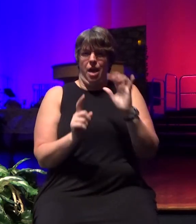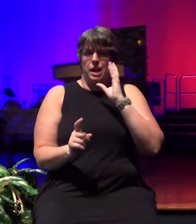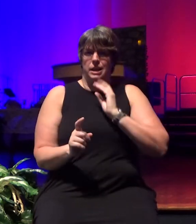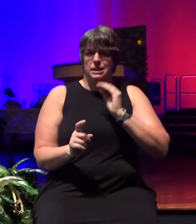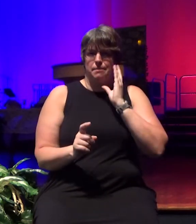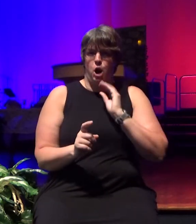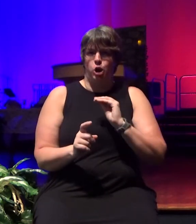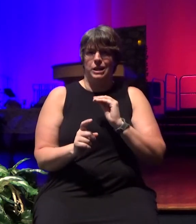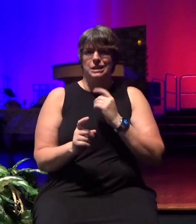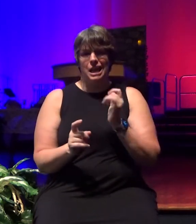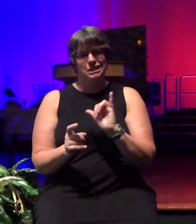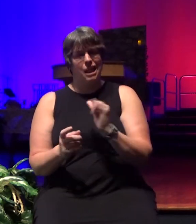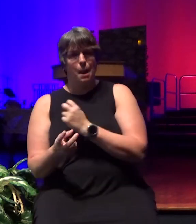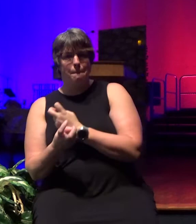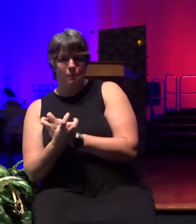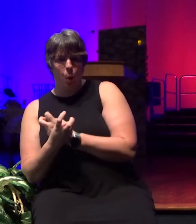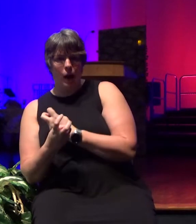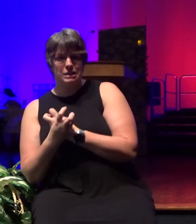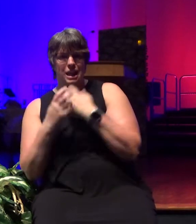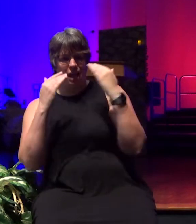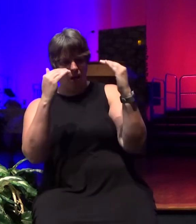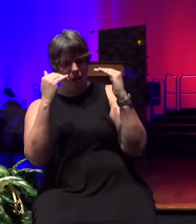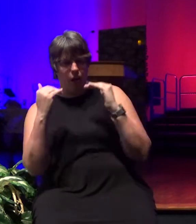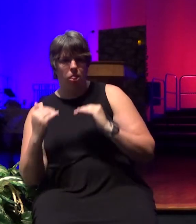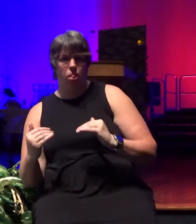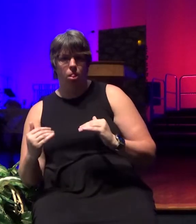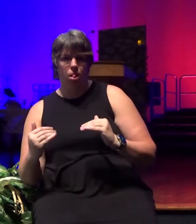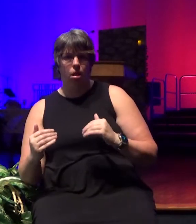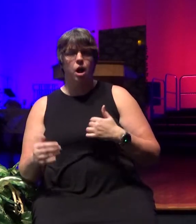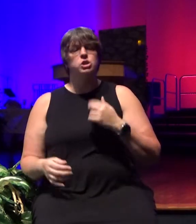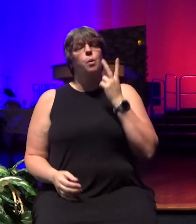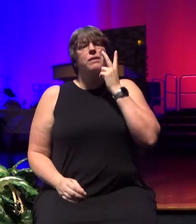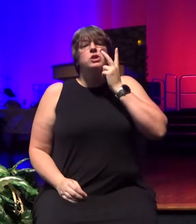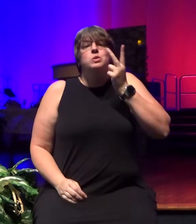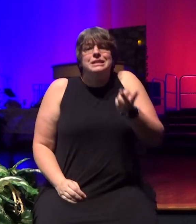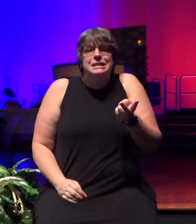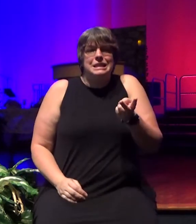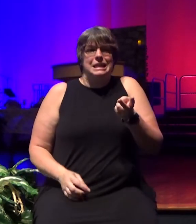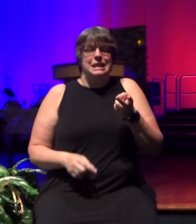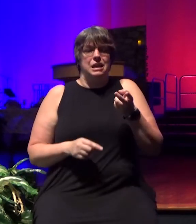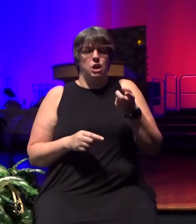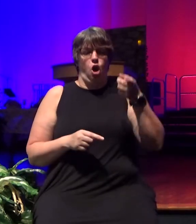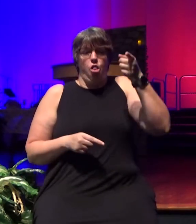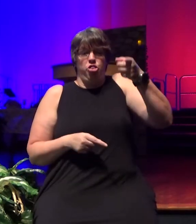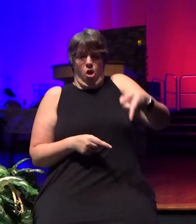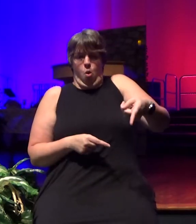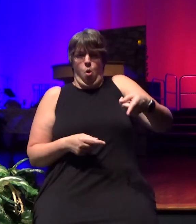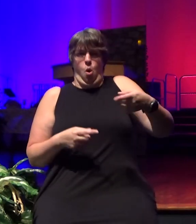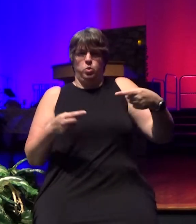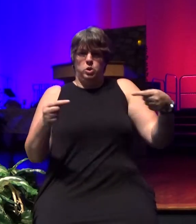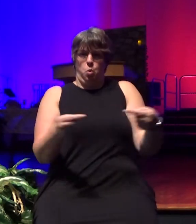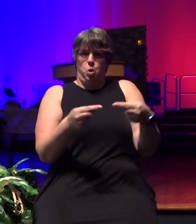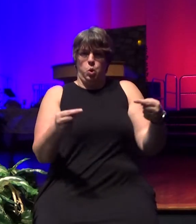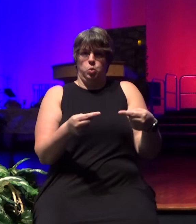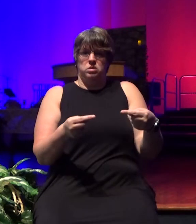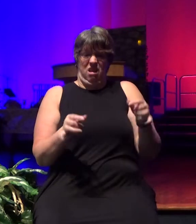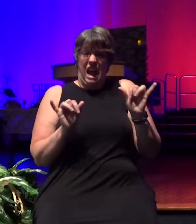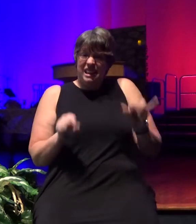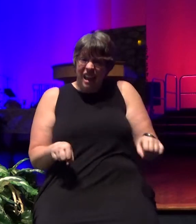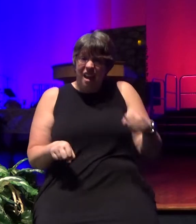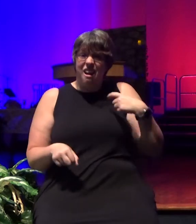And so we have to look at those unhealed wounds. Is that something you could pull a release lever on? And just say to yourself,